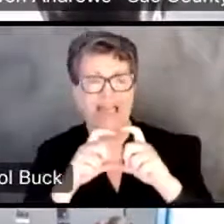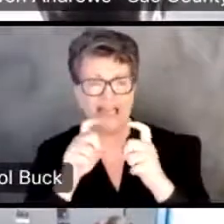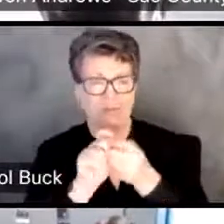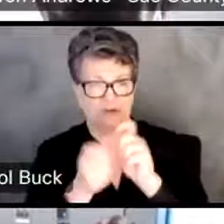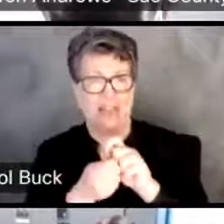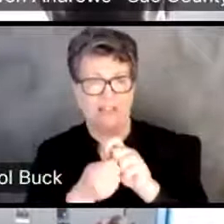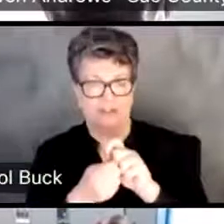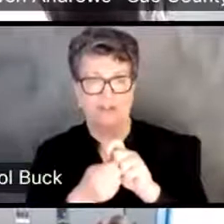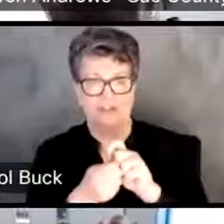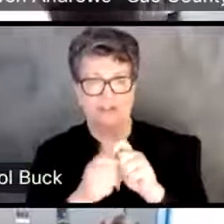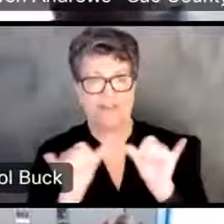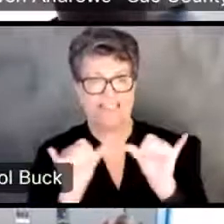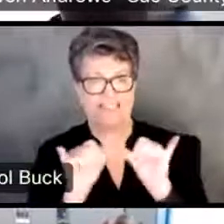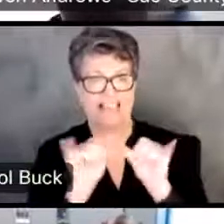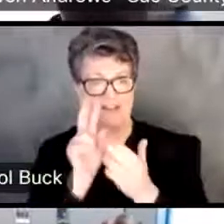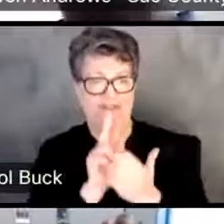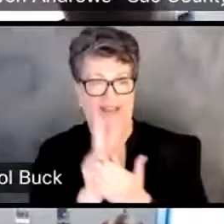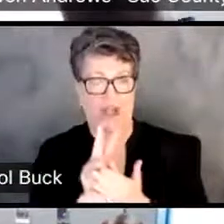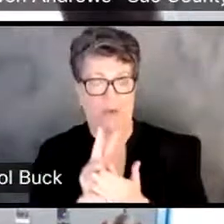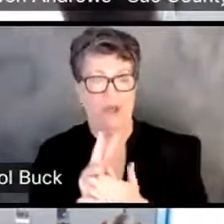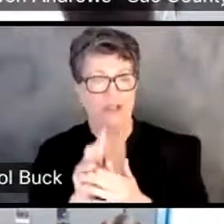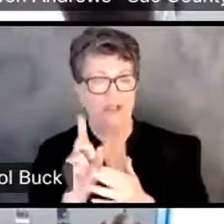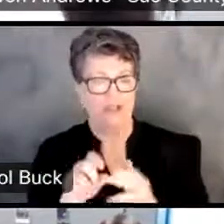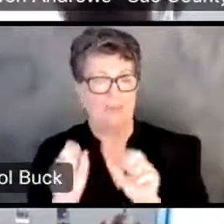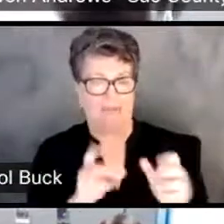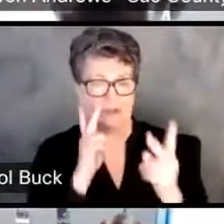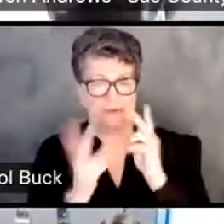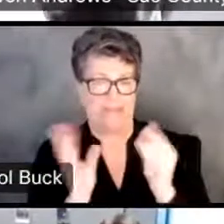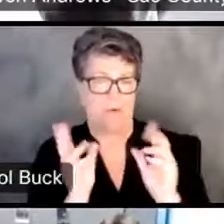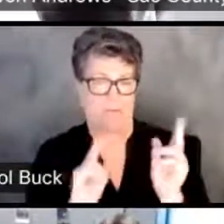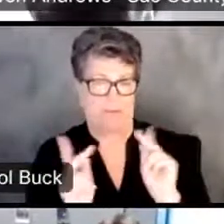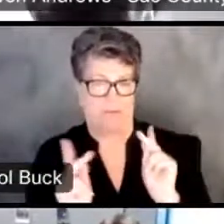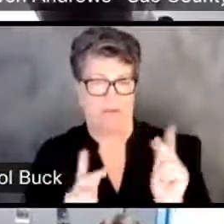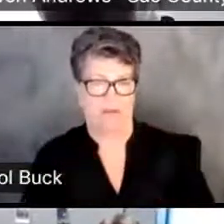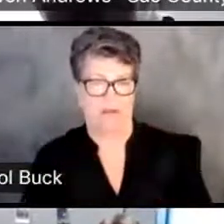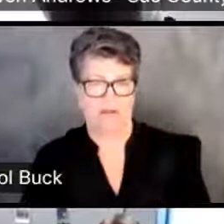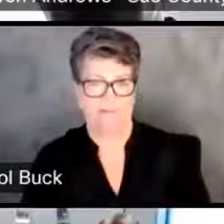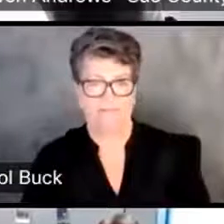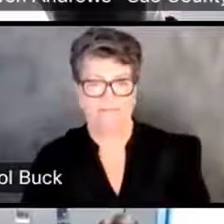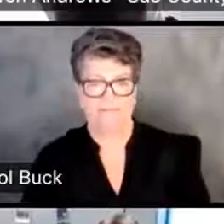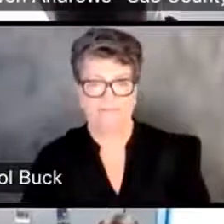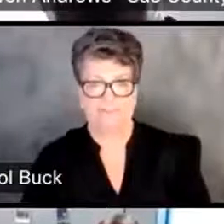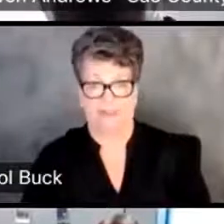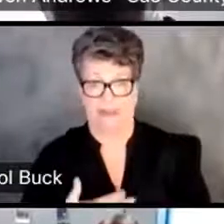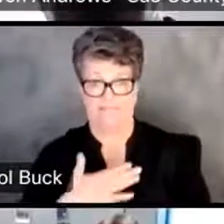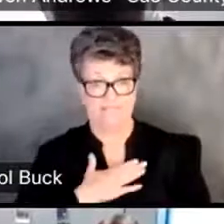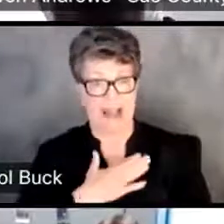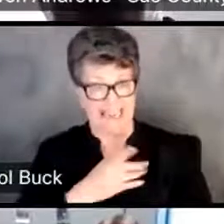change the size of the video. So you should be able to see more people. Mine is at the smallest.